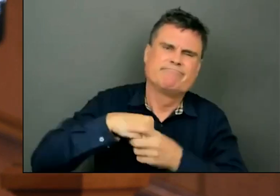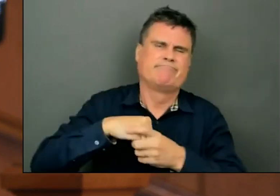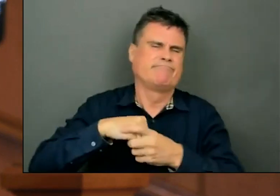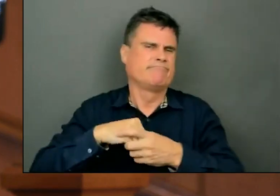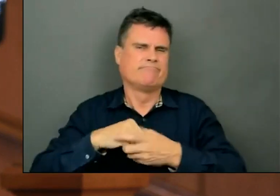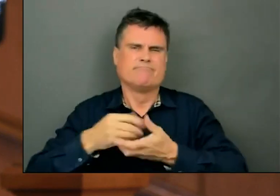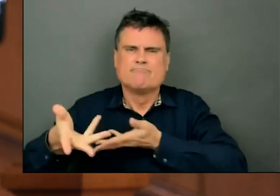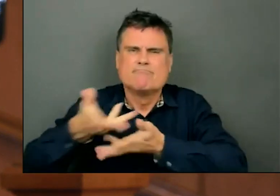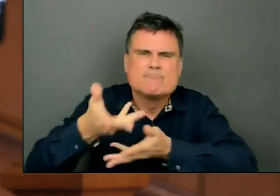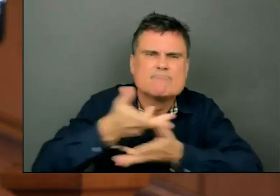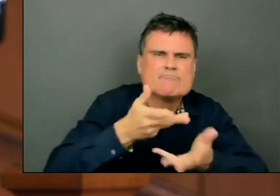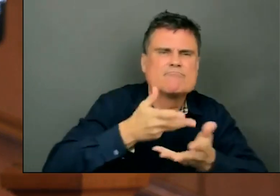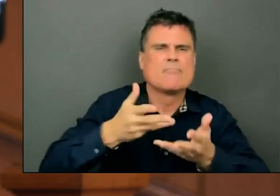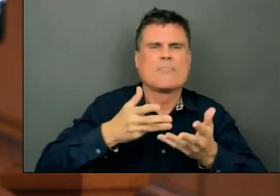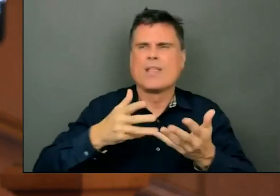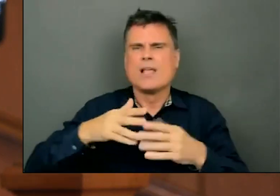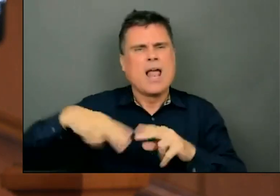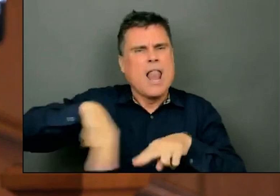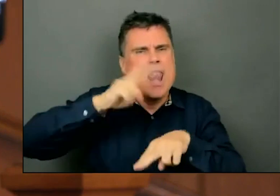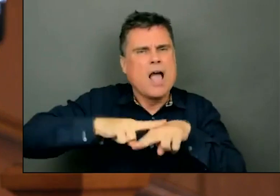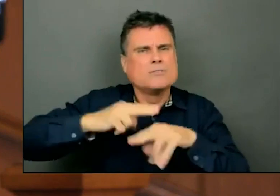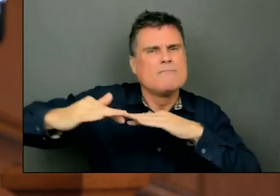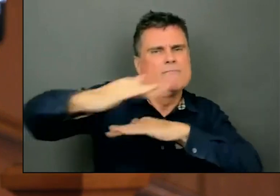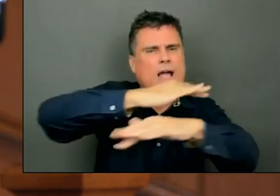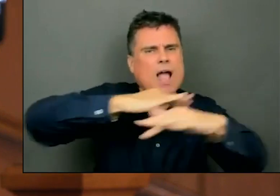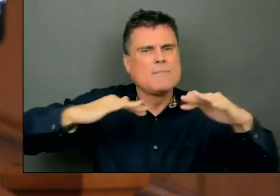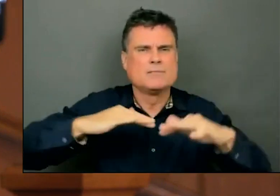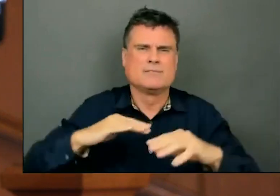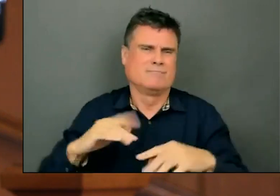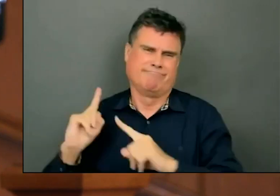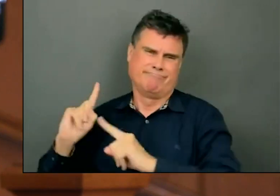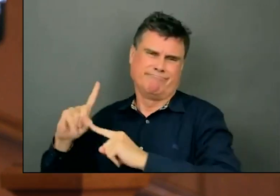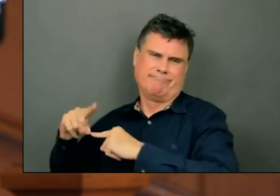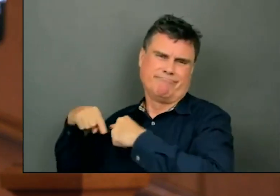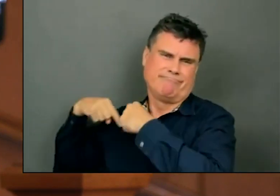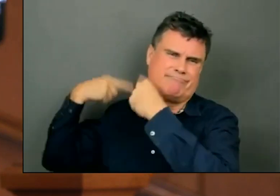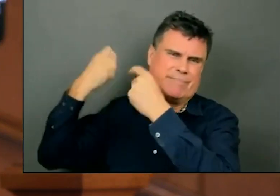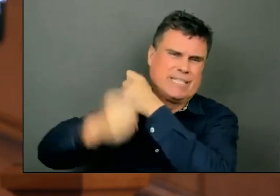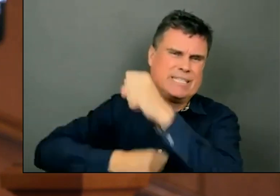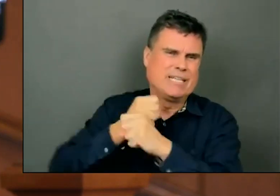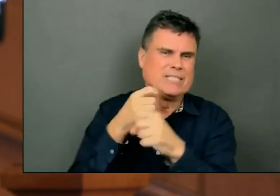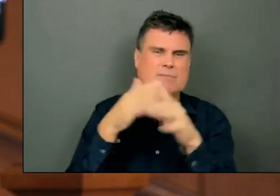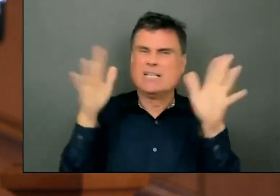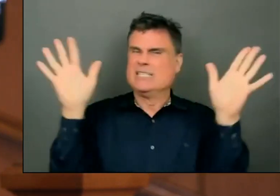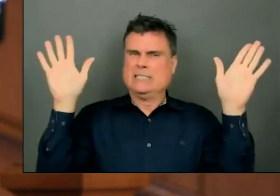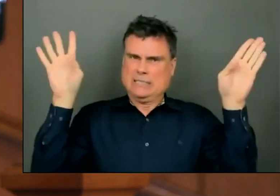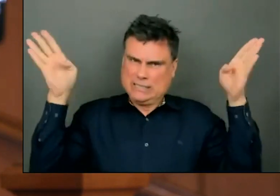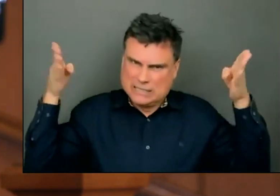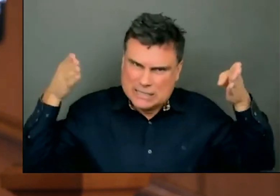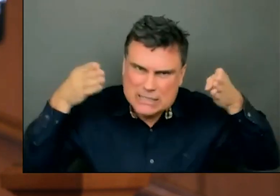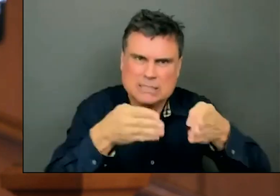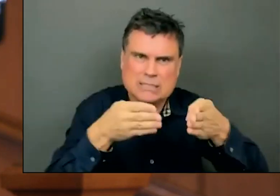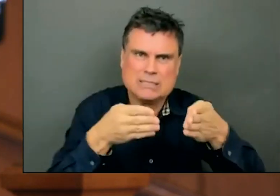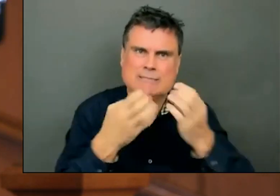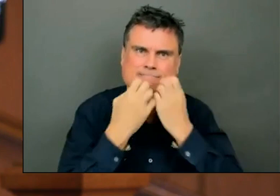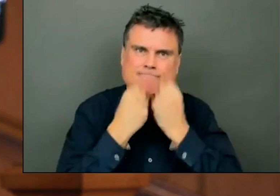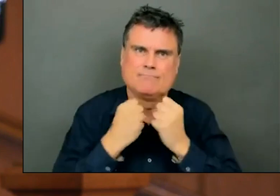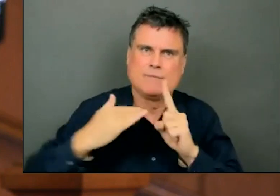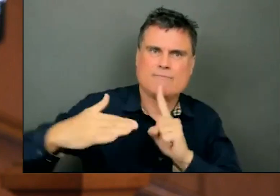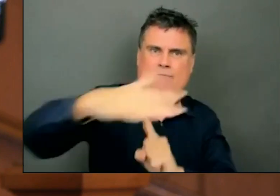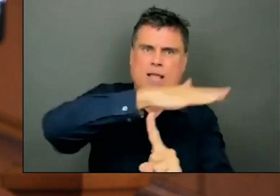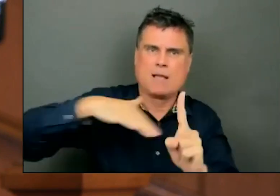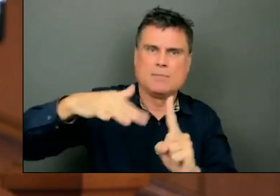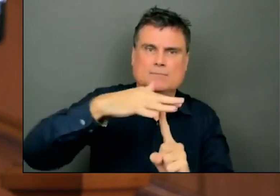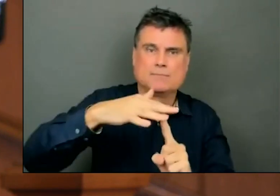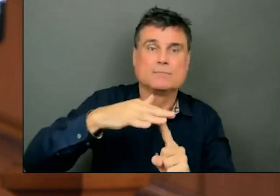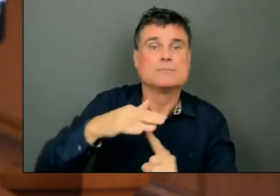was that? A long time ago. Puts her in a good position to understand the consequences of land use planning. And the